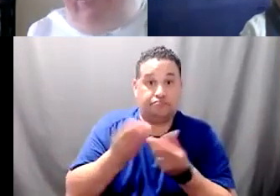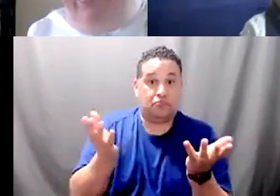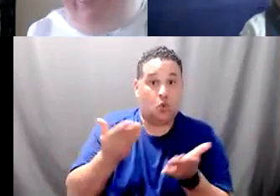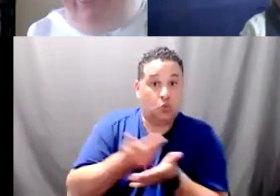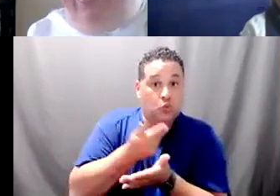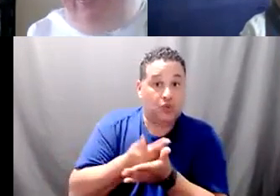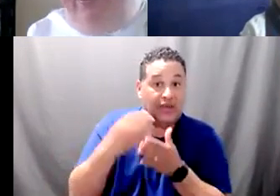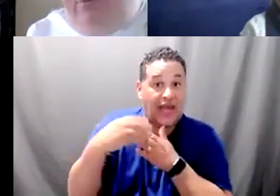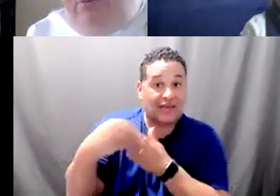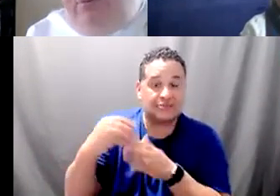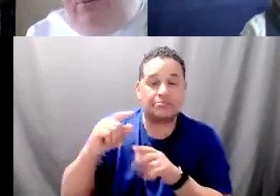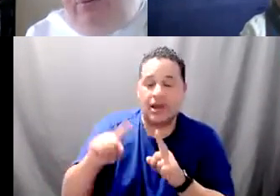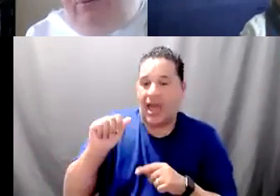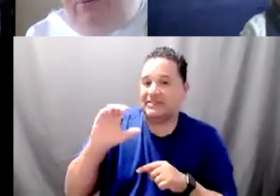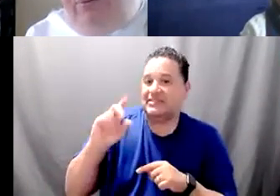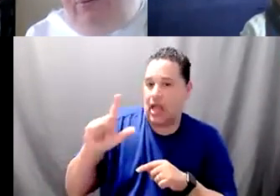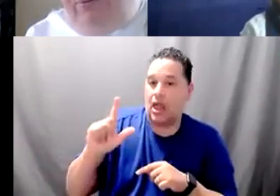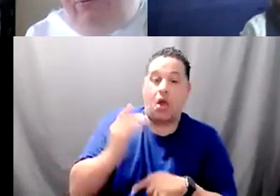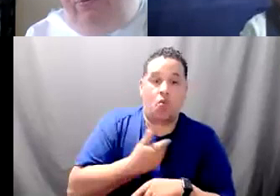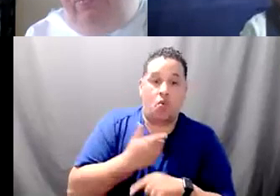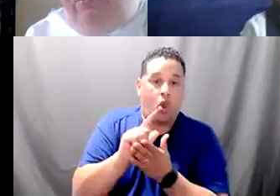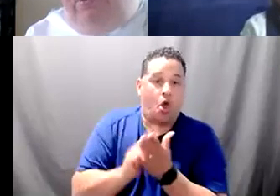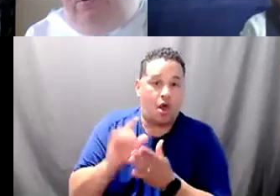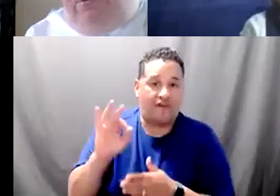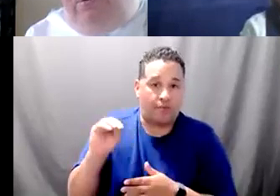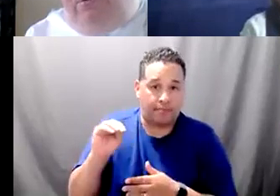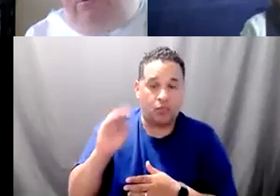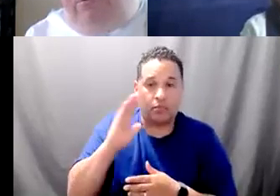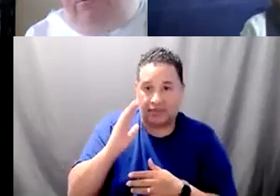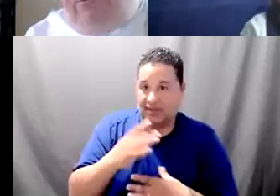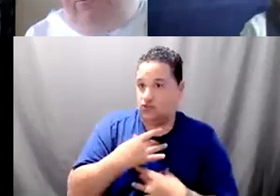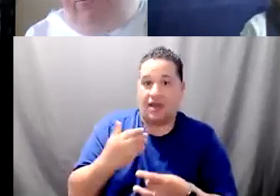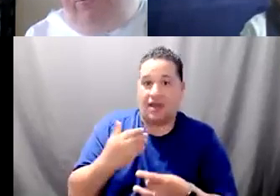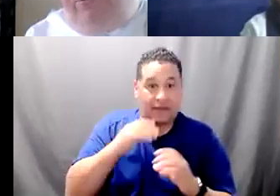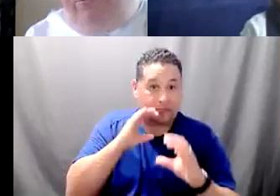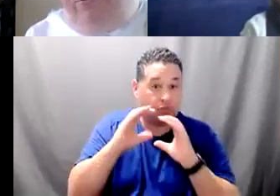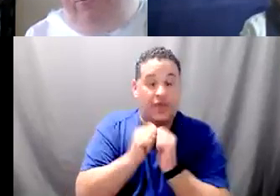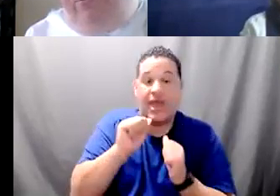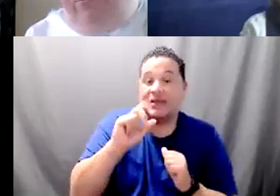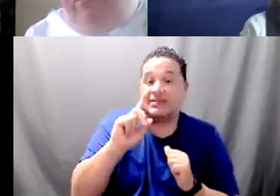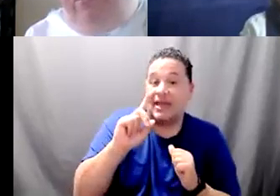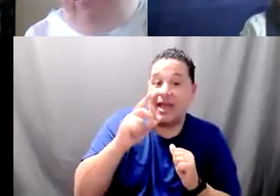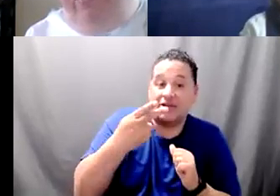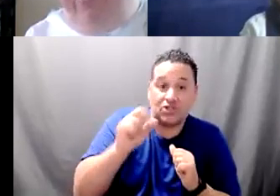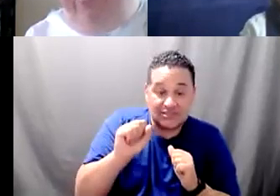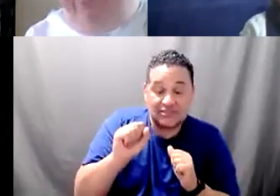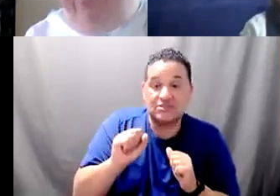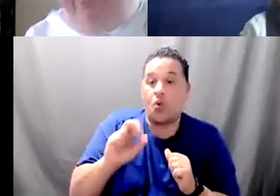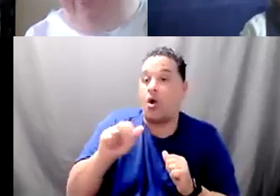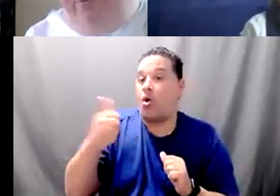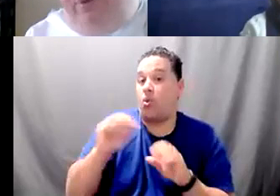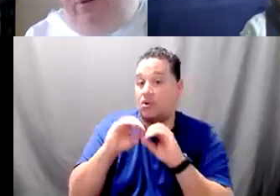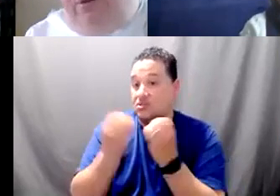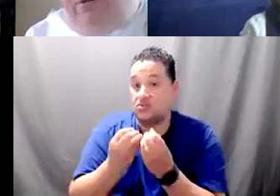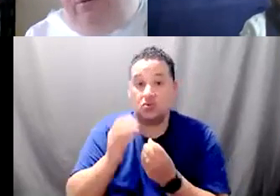but ACDL, our law firm, would be really interested in having communications with ADHS and any other organization who would like